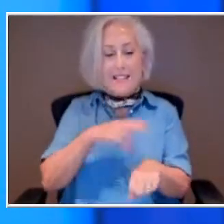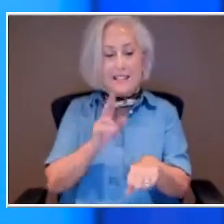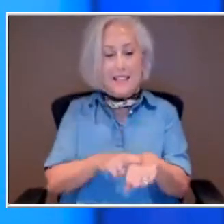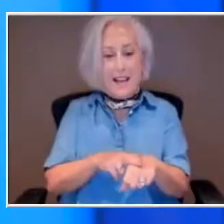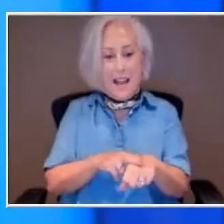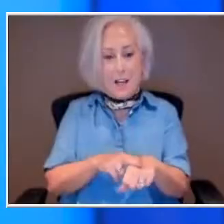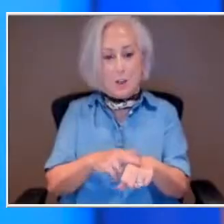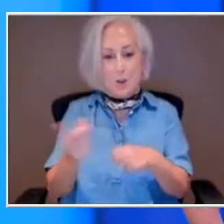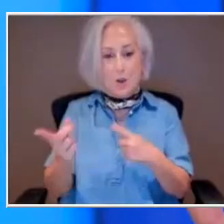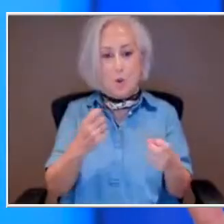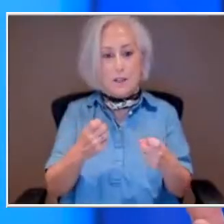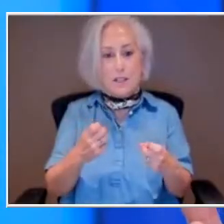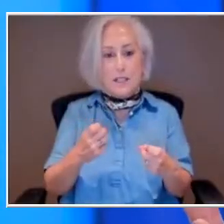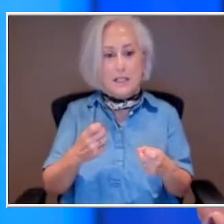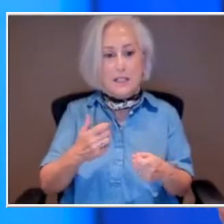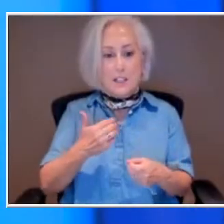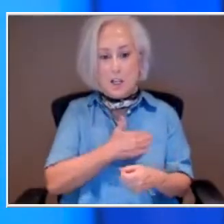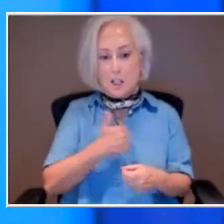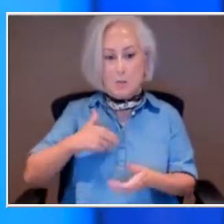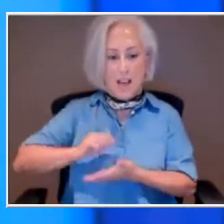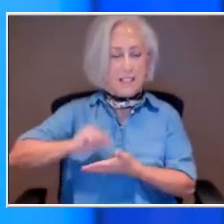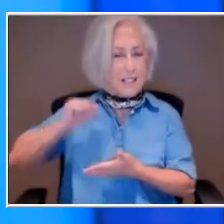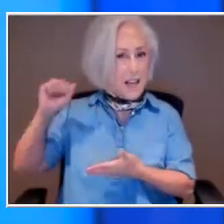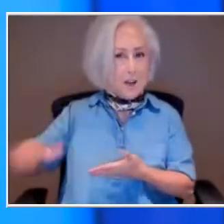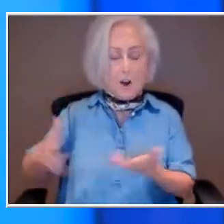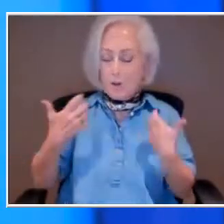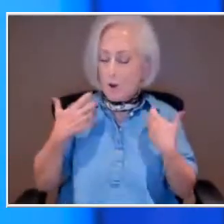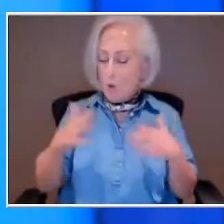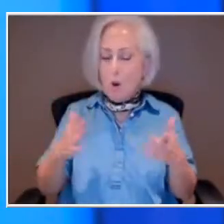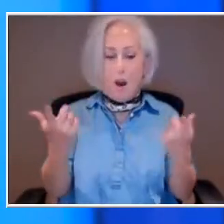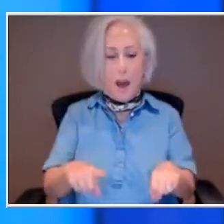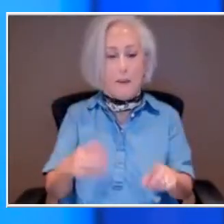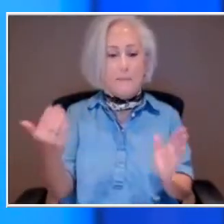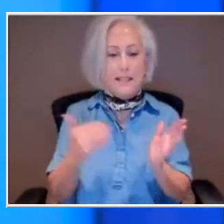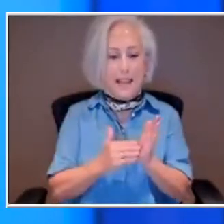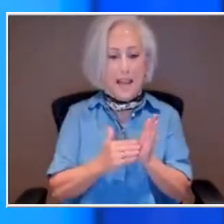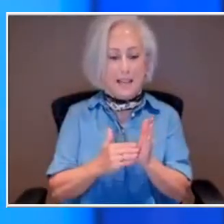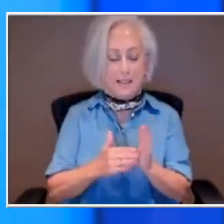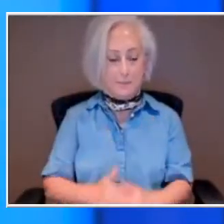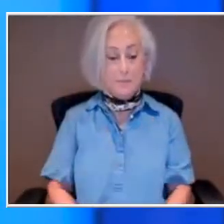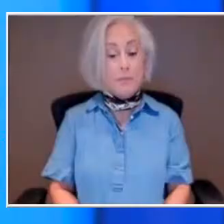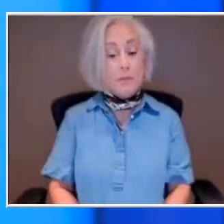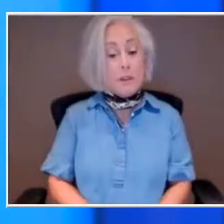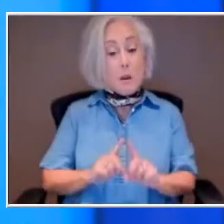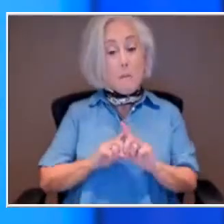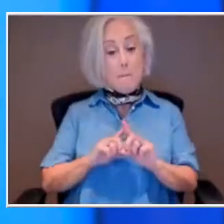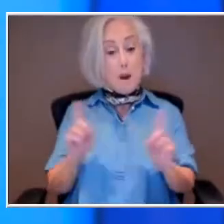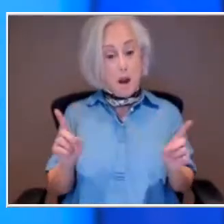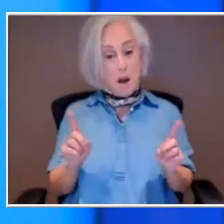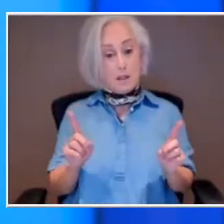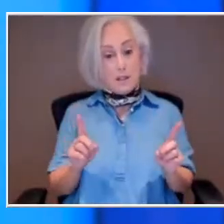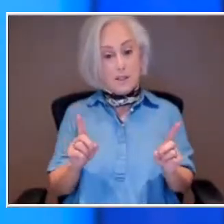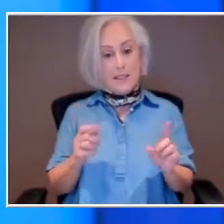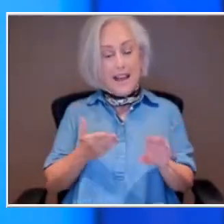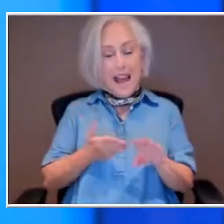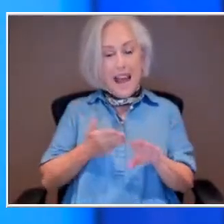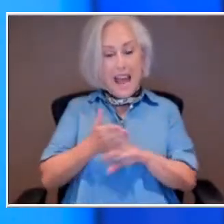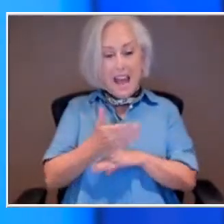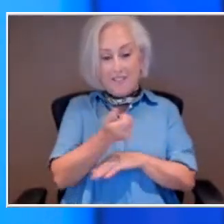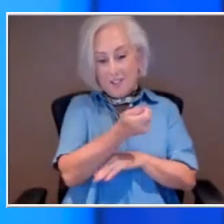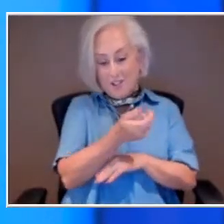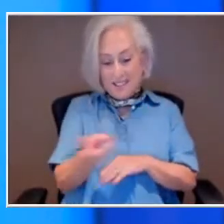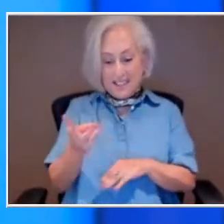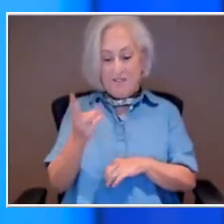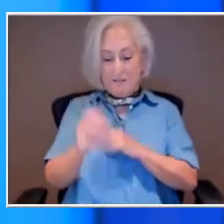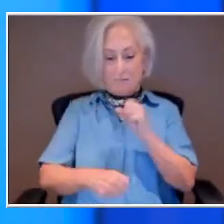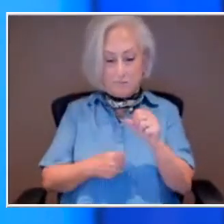it's get it off so I never have this happen again. The reality, however, is after several decades of